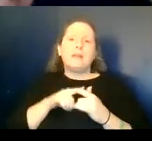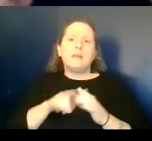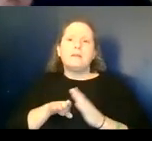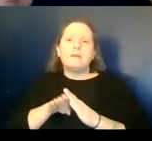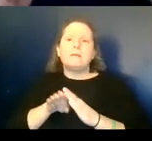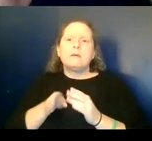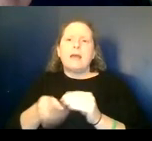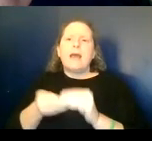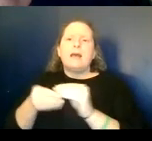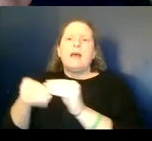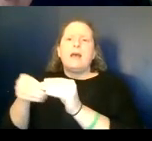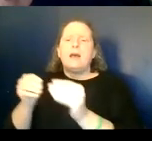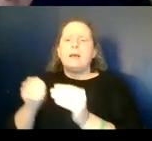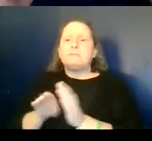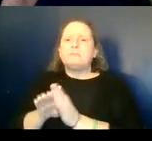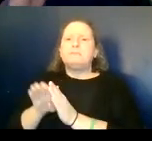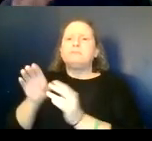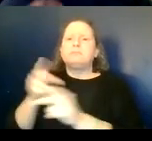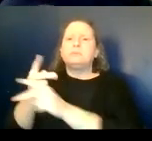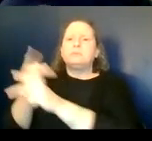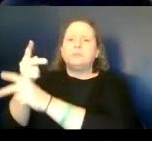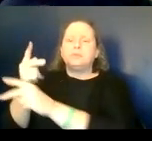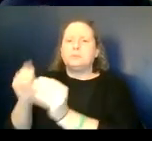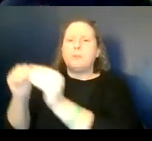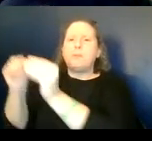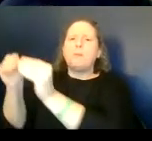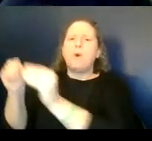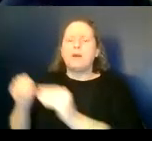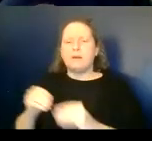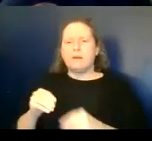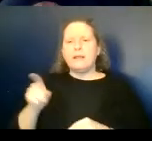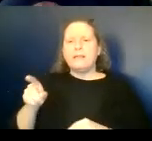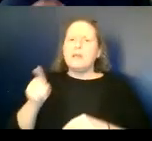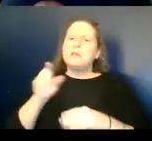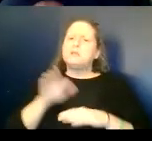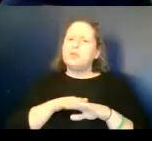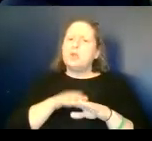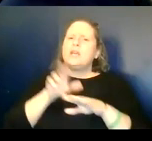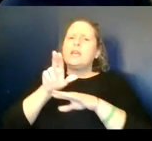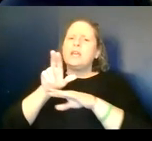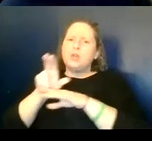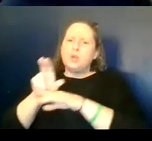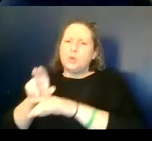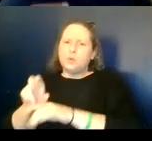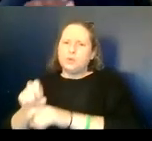with a person with a disability where you are teaching them